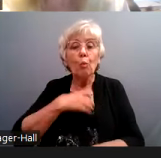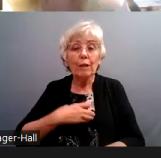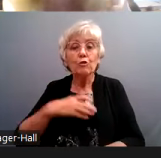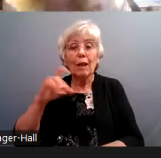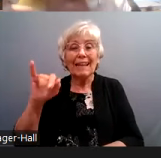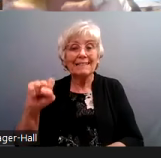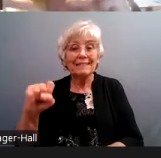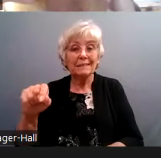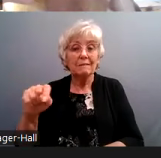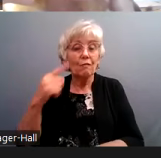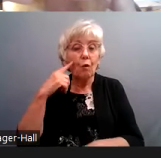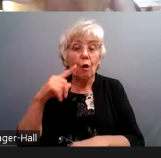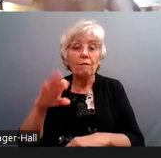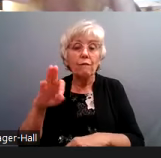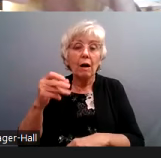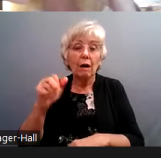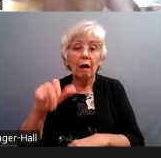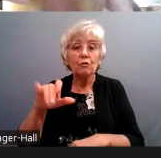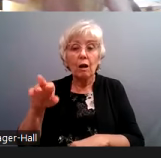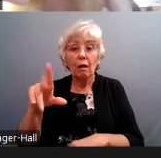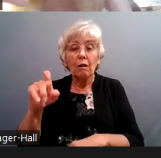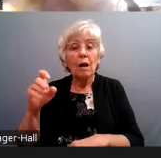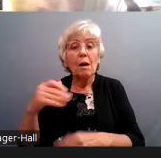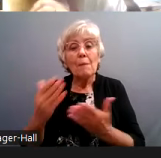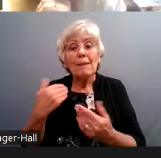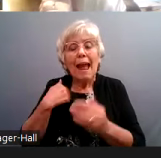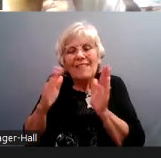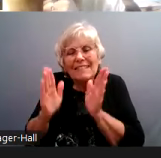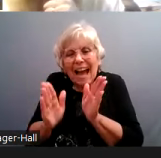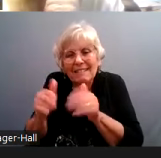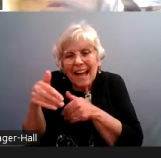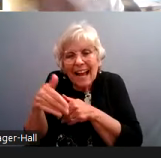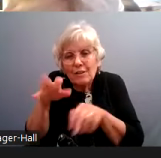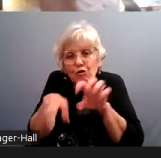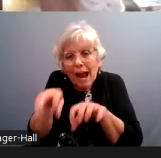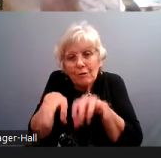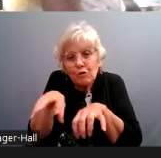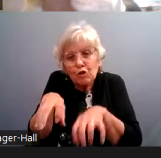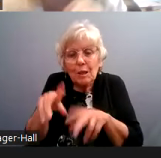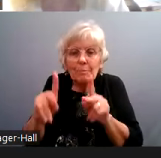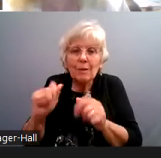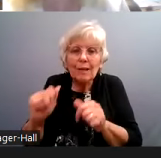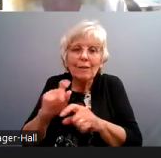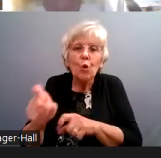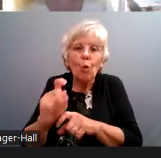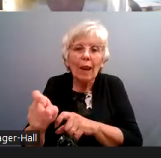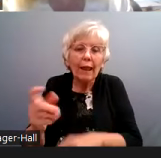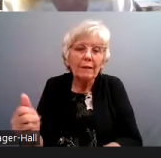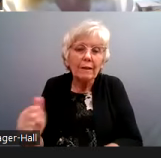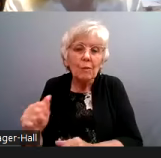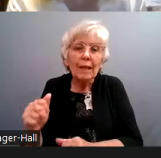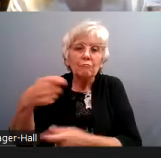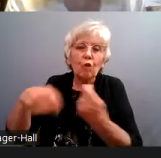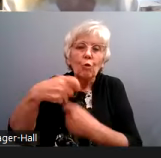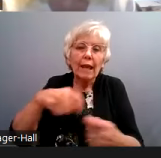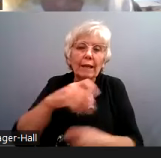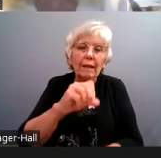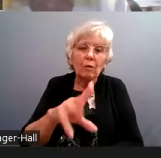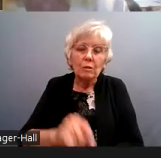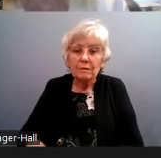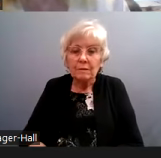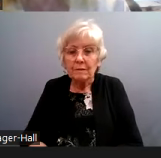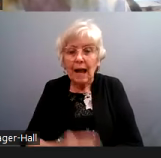So maybe those they have the tiny scratchers that people could donate, like so Dollar we could Tree, rotate. I think